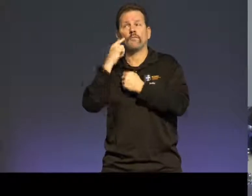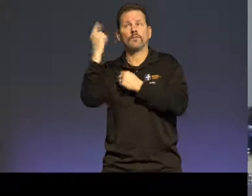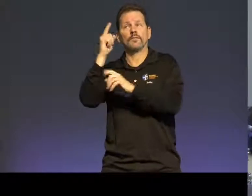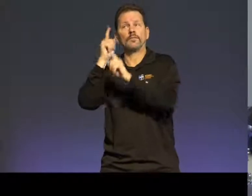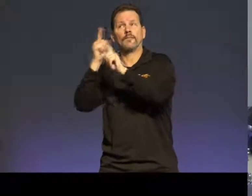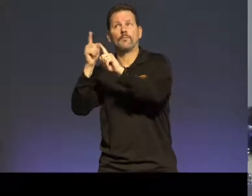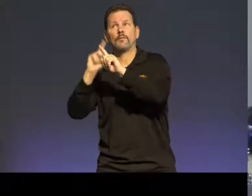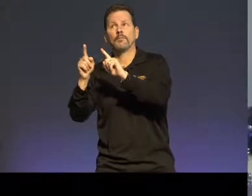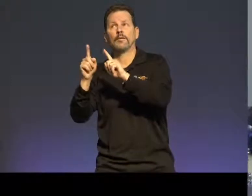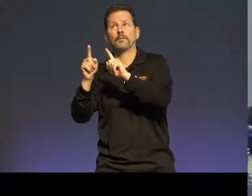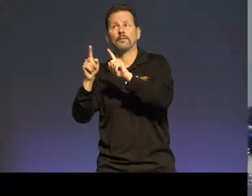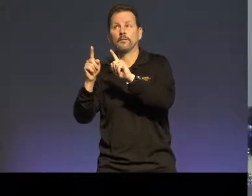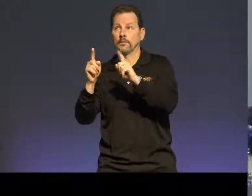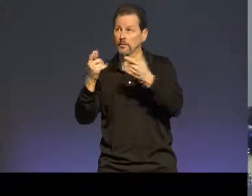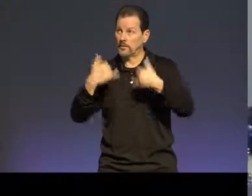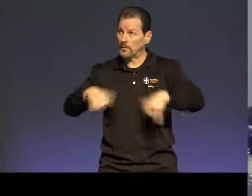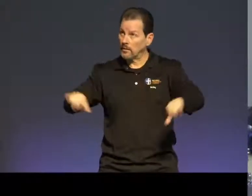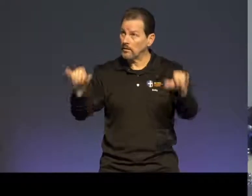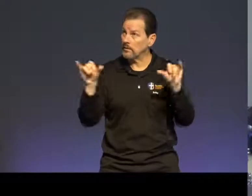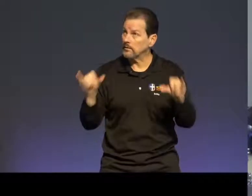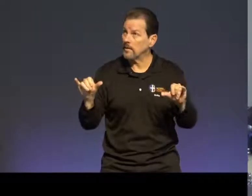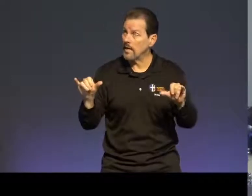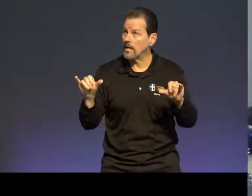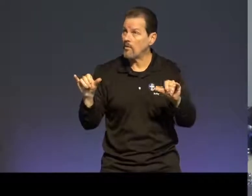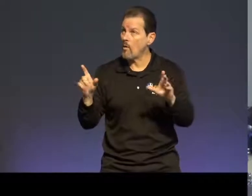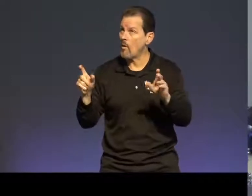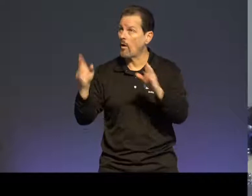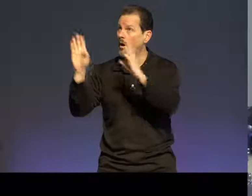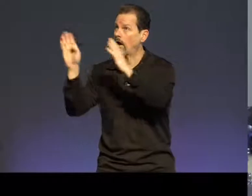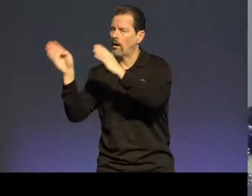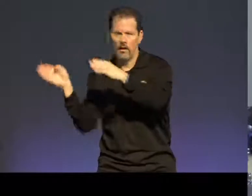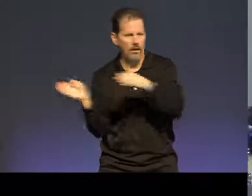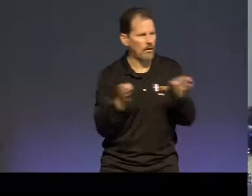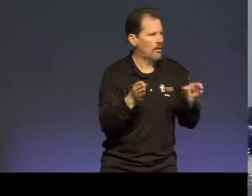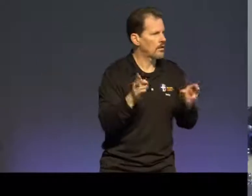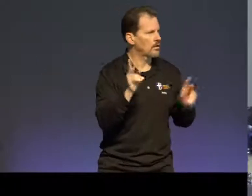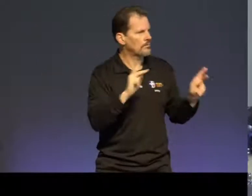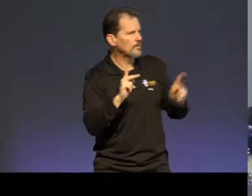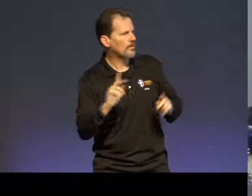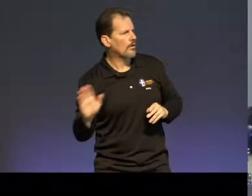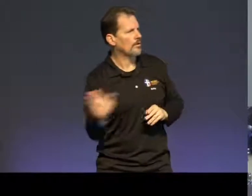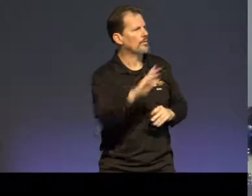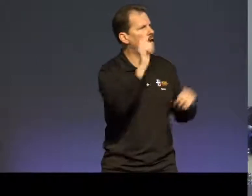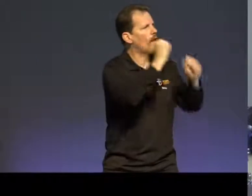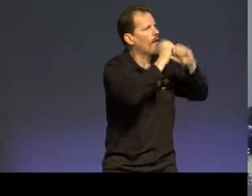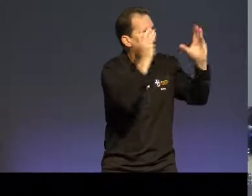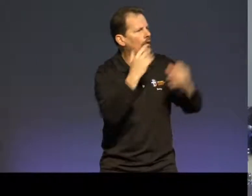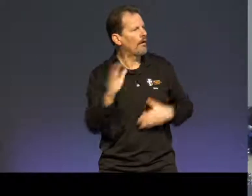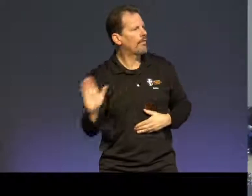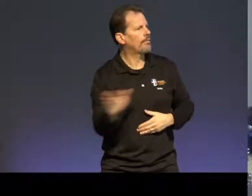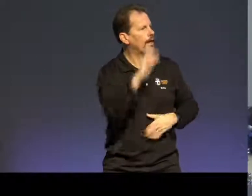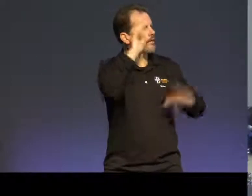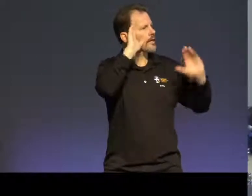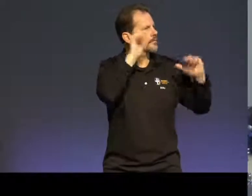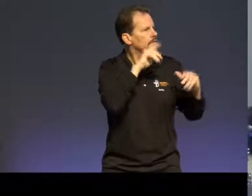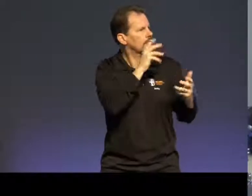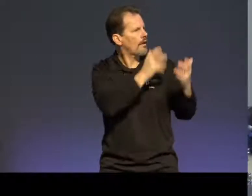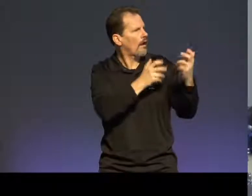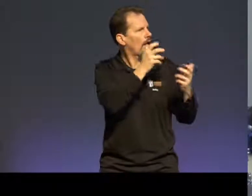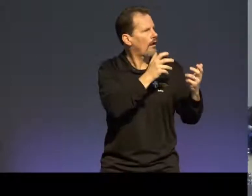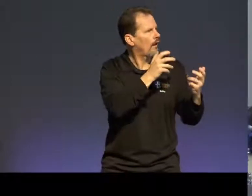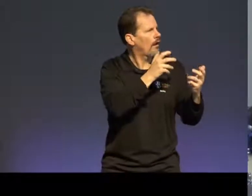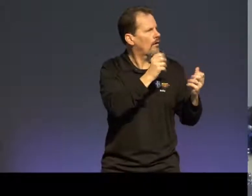or be what other people want from you? Are you shifting? Are you the same fire that God gave you?